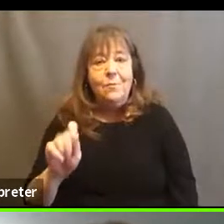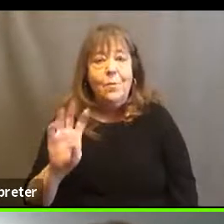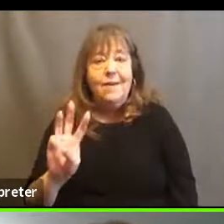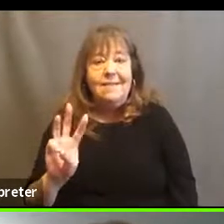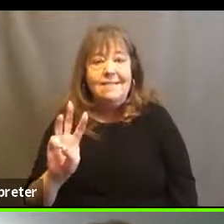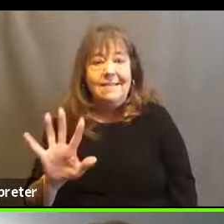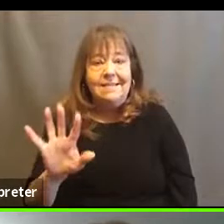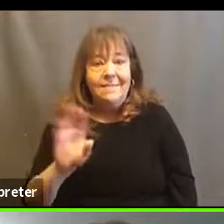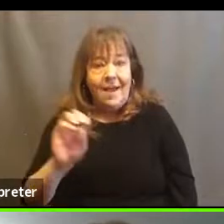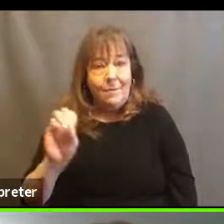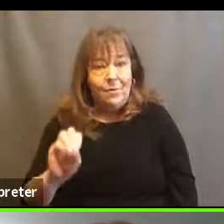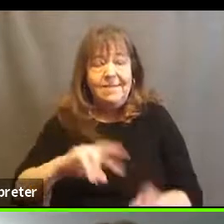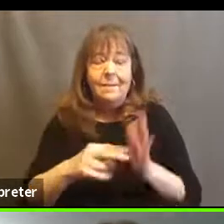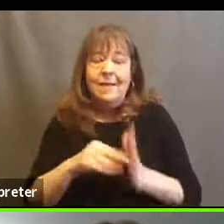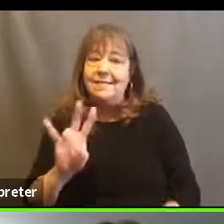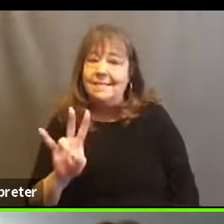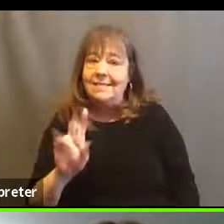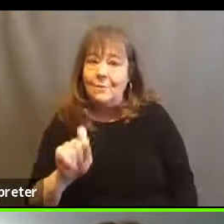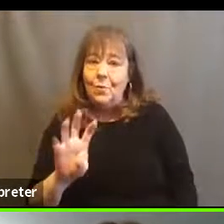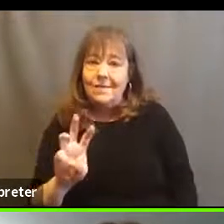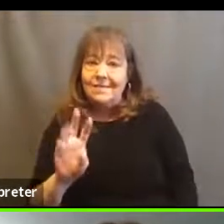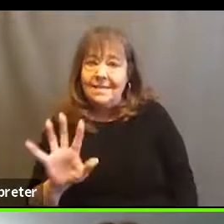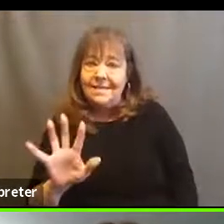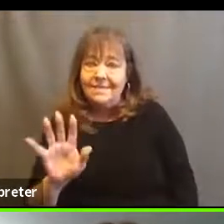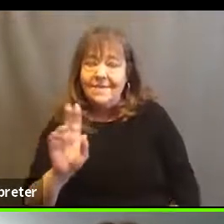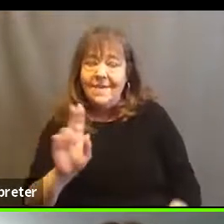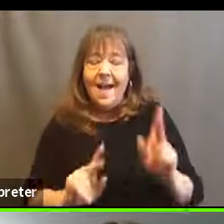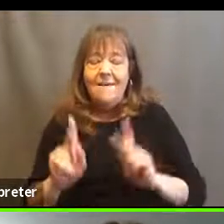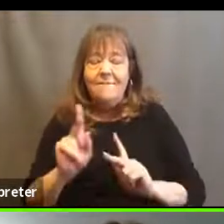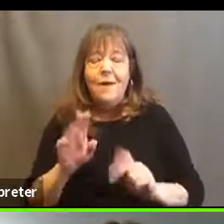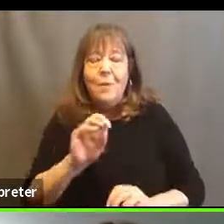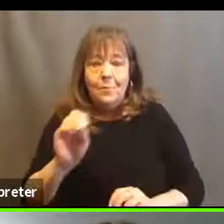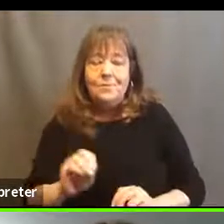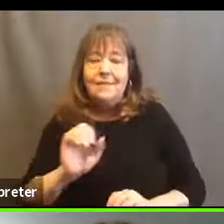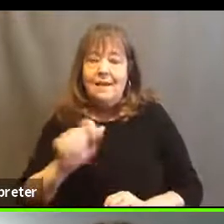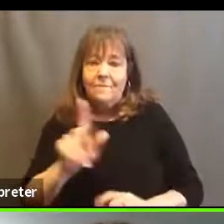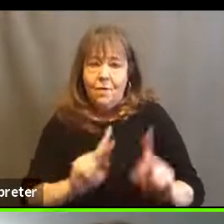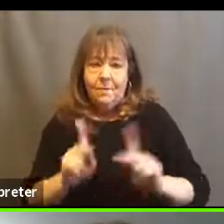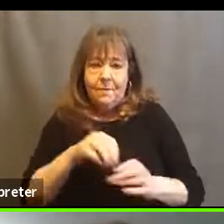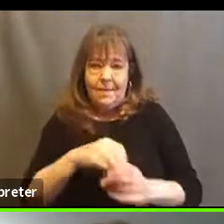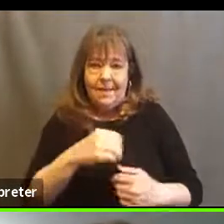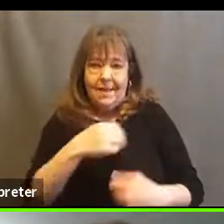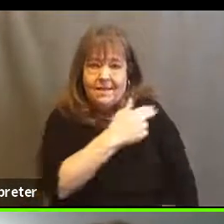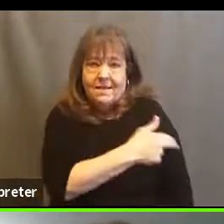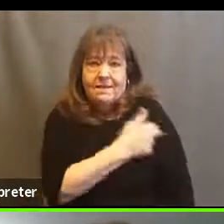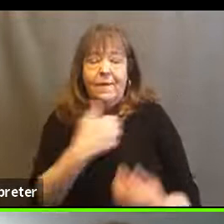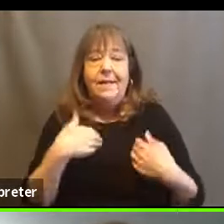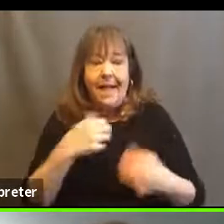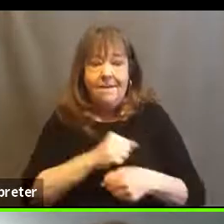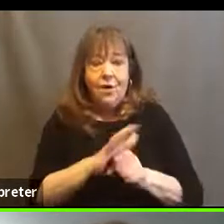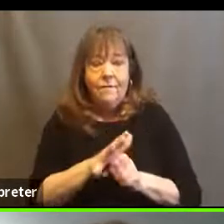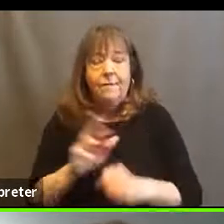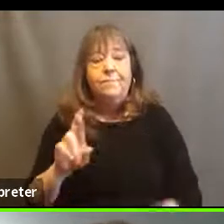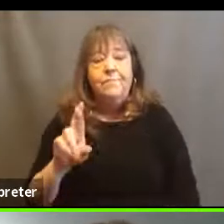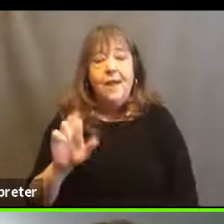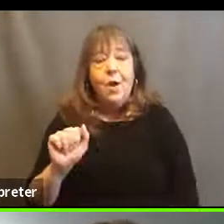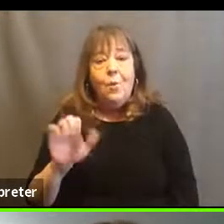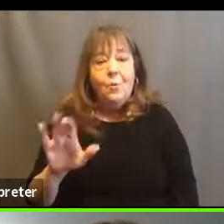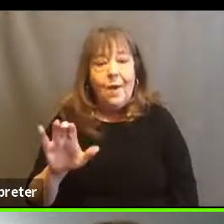7.65%, meaning that 7.65% of all hospitalized patients have COVID-19. Our RAC region is no